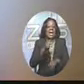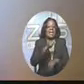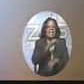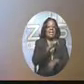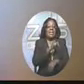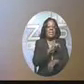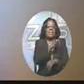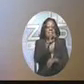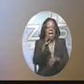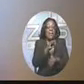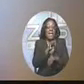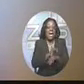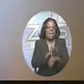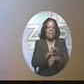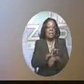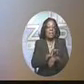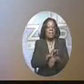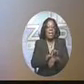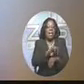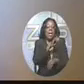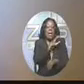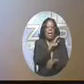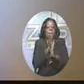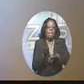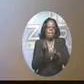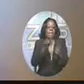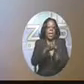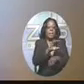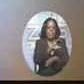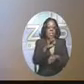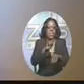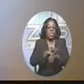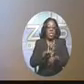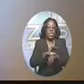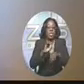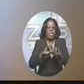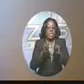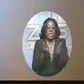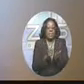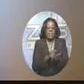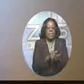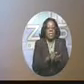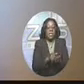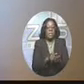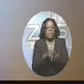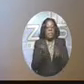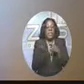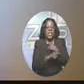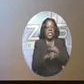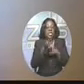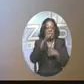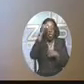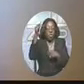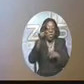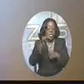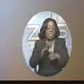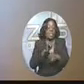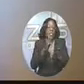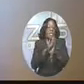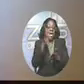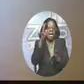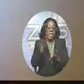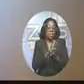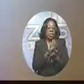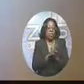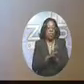tournament over in Grand Bahama, it was the Oak Ridge team beating out the St. George's High School by a score of 67 to 54 to take home